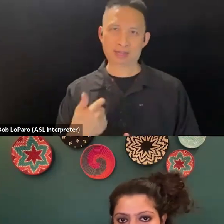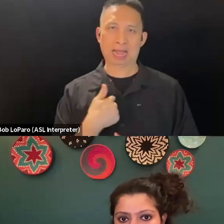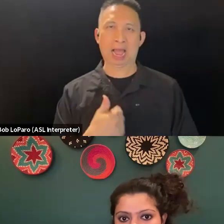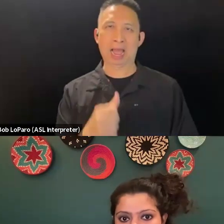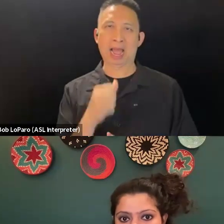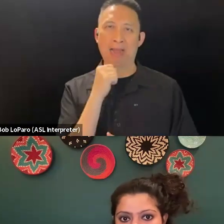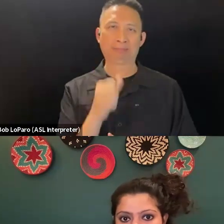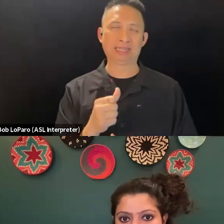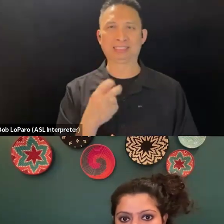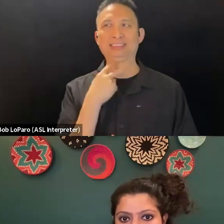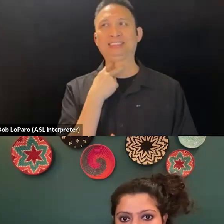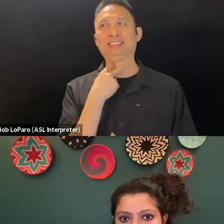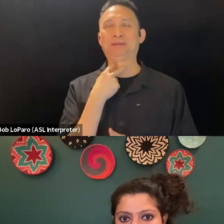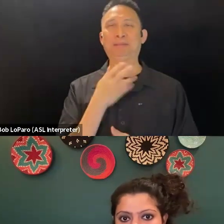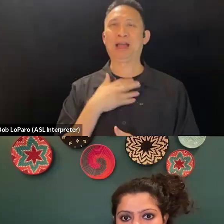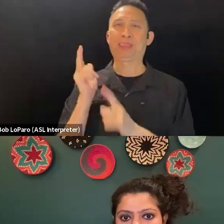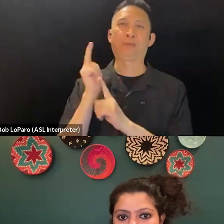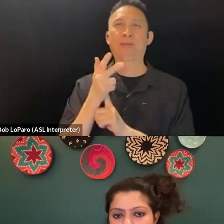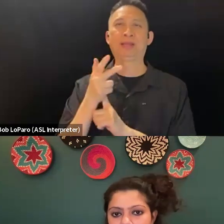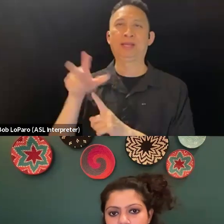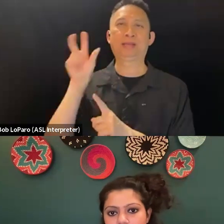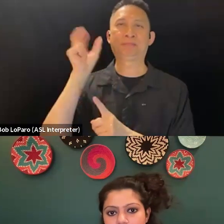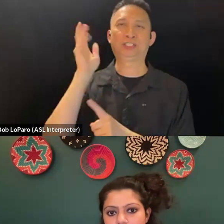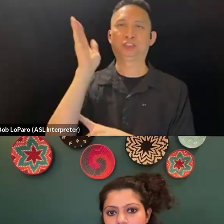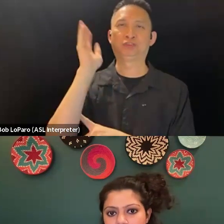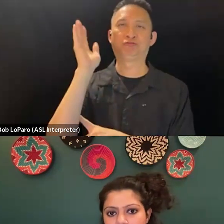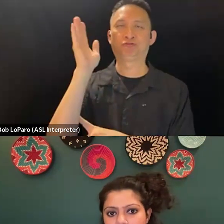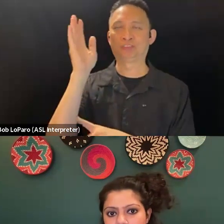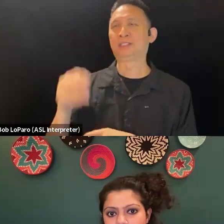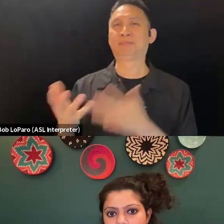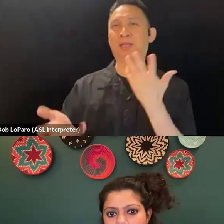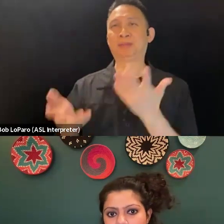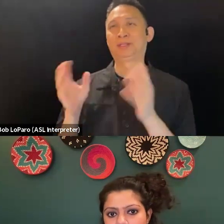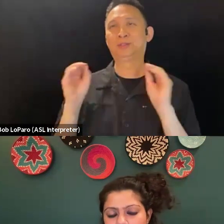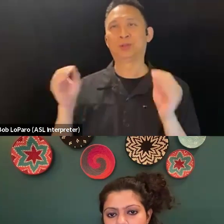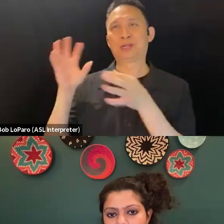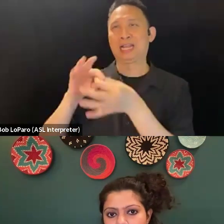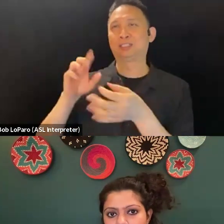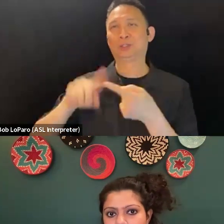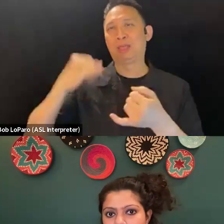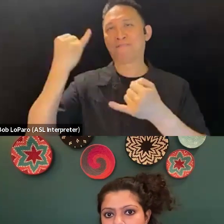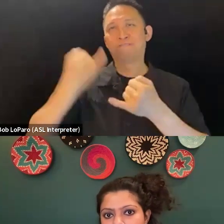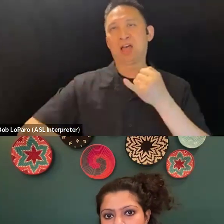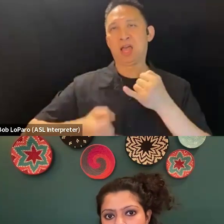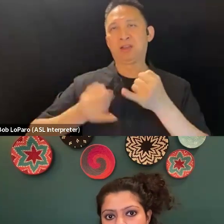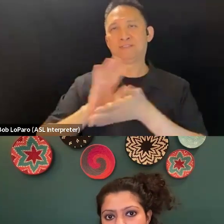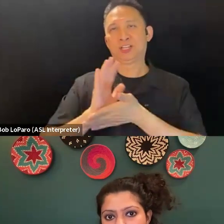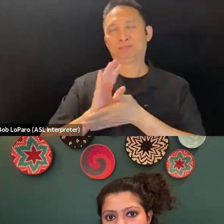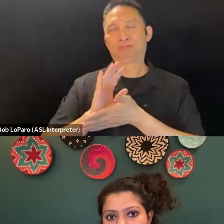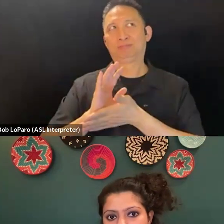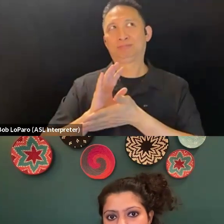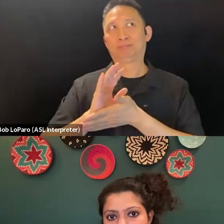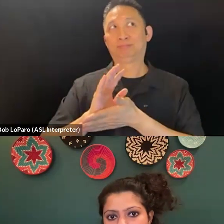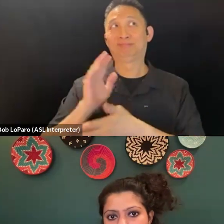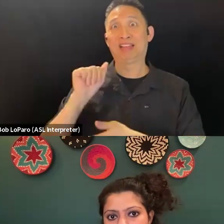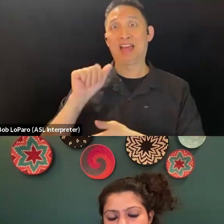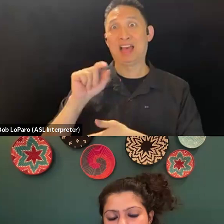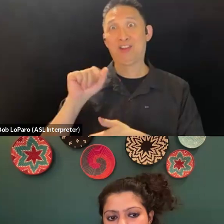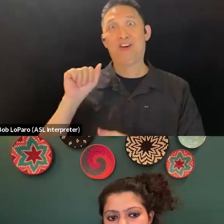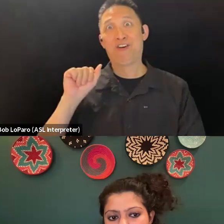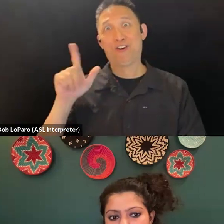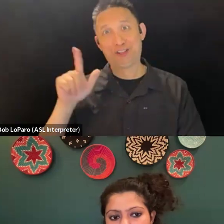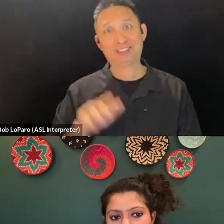this word, and as have you, ad nauseum, ad infinitum, which is, the number of people who just keep saying conflict,